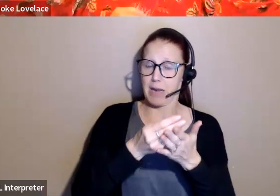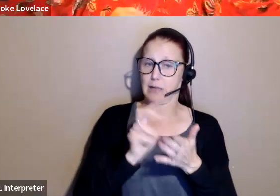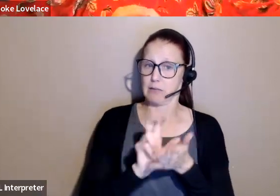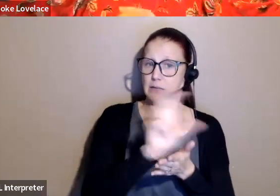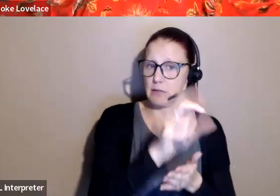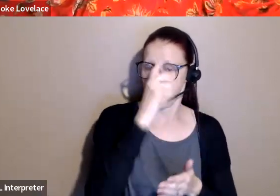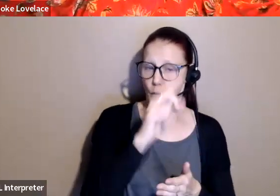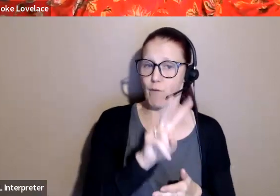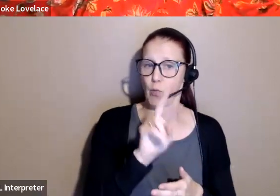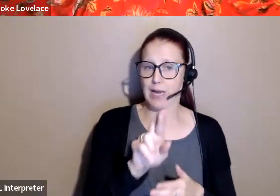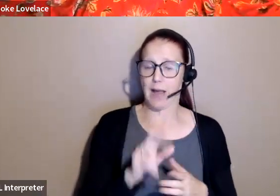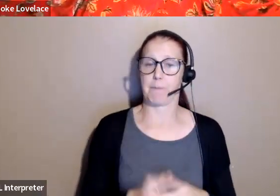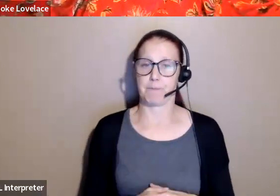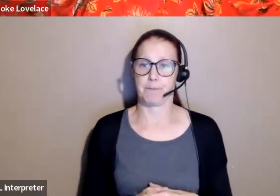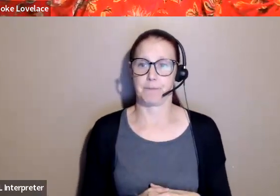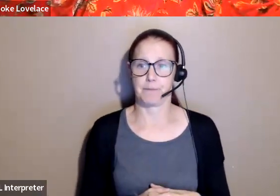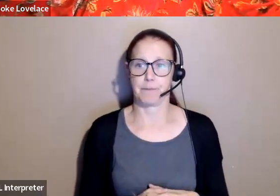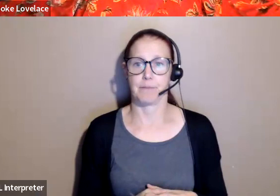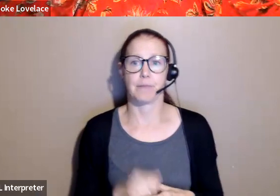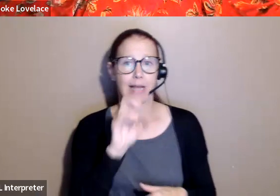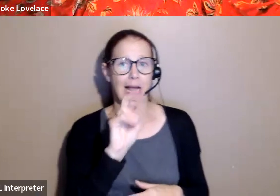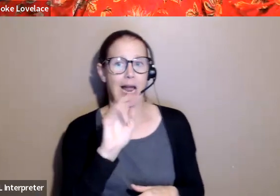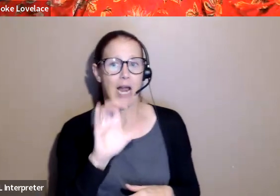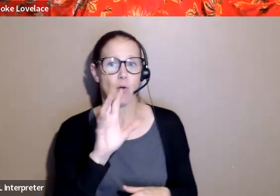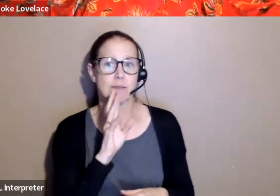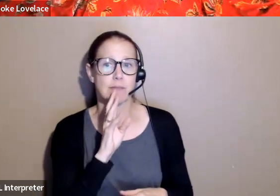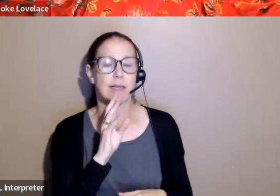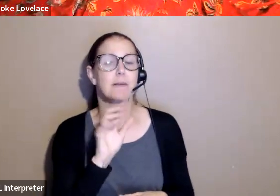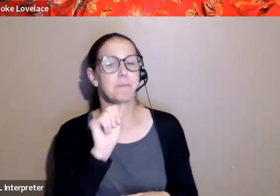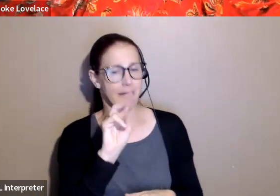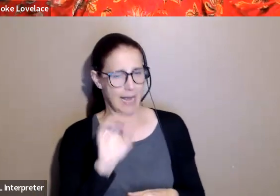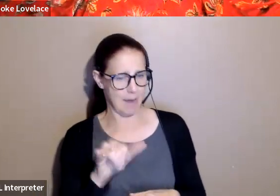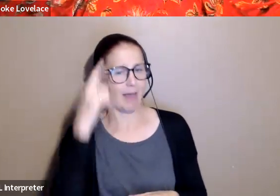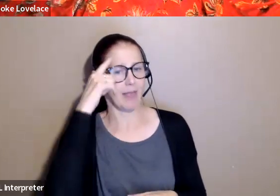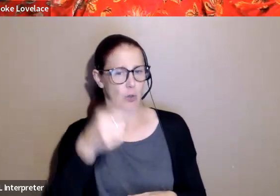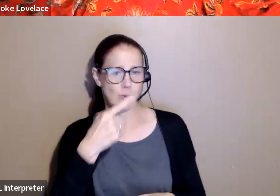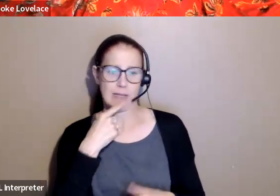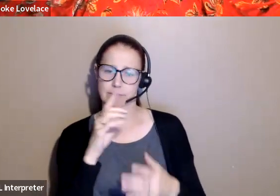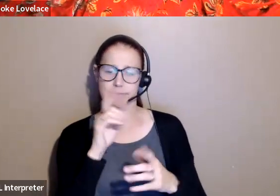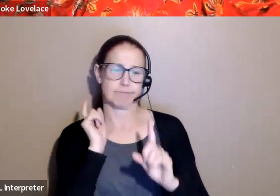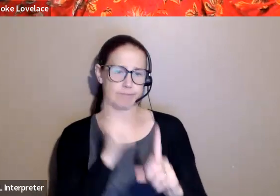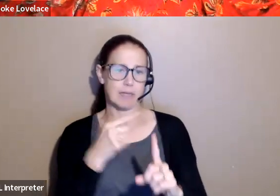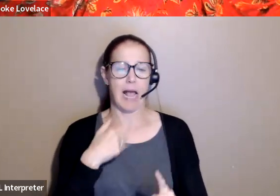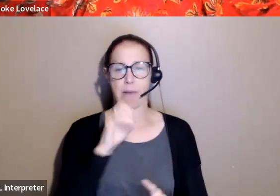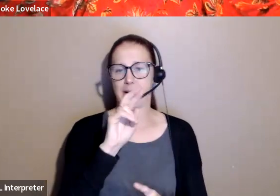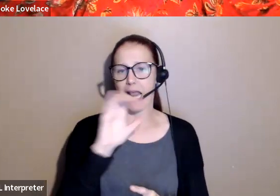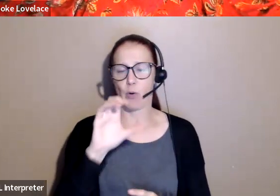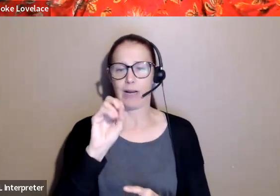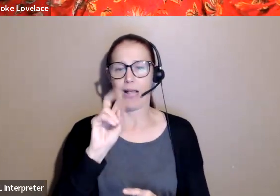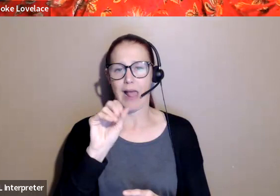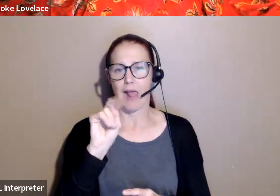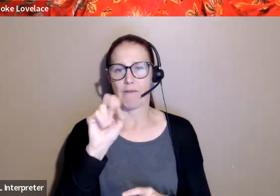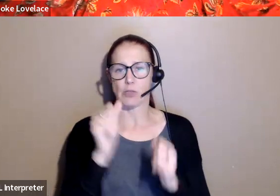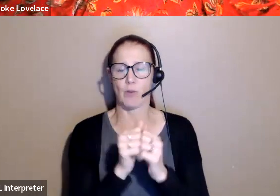rehab. So this is Eric, and Amy, I think you nailed it. I'm Eric Evans with Vocational